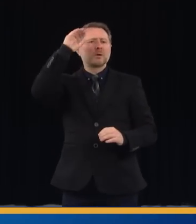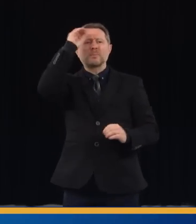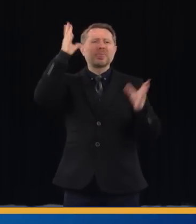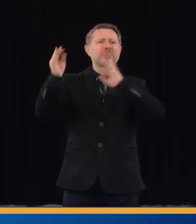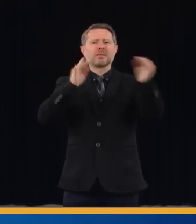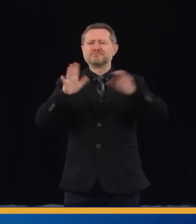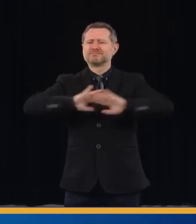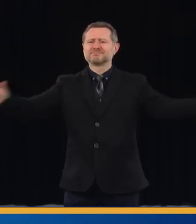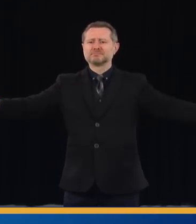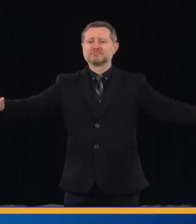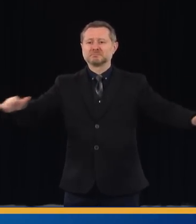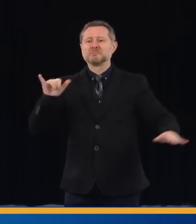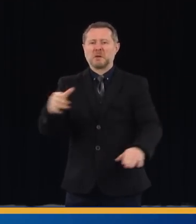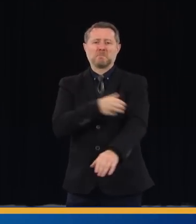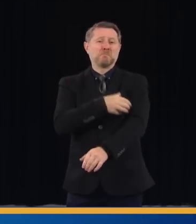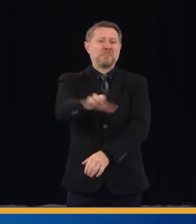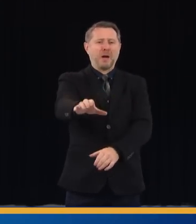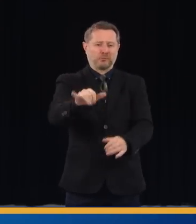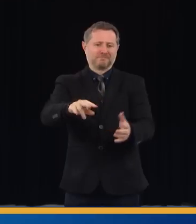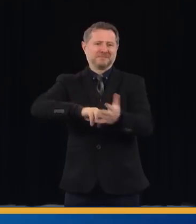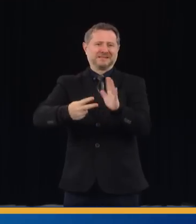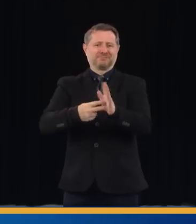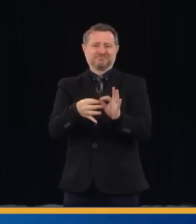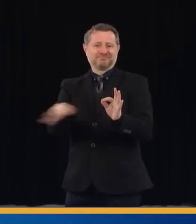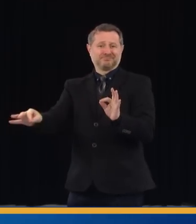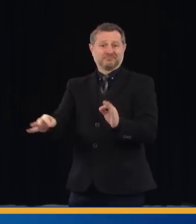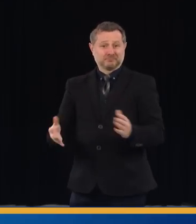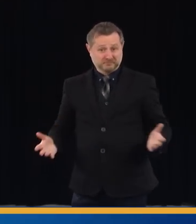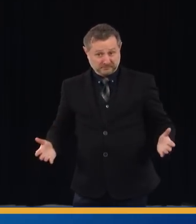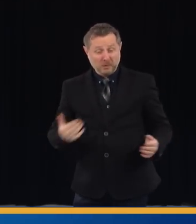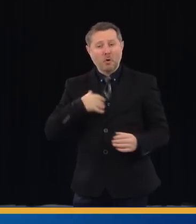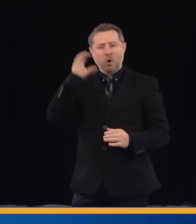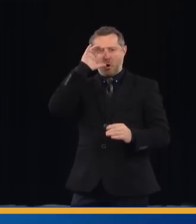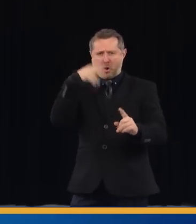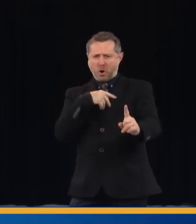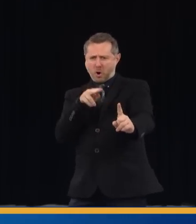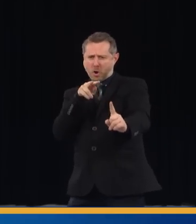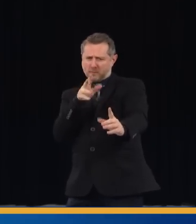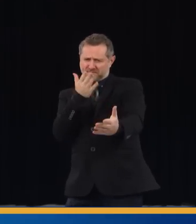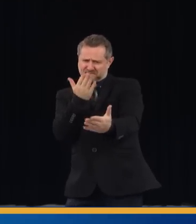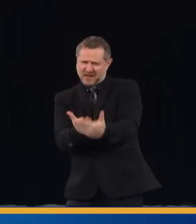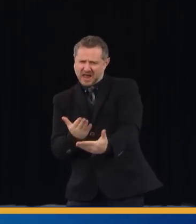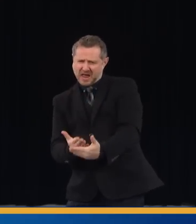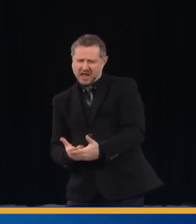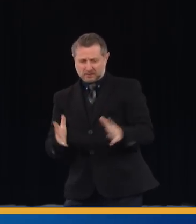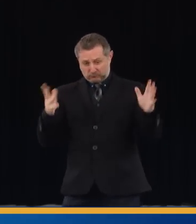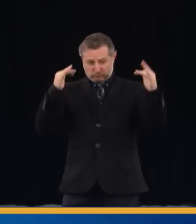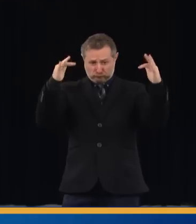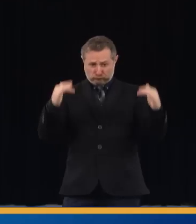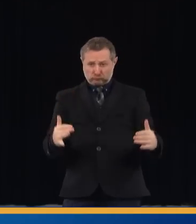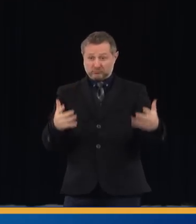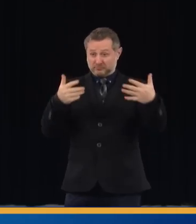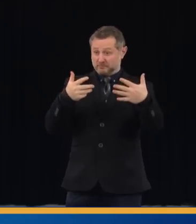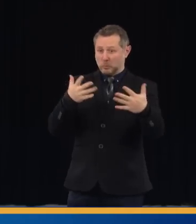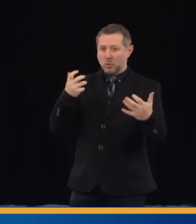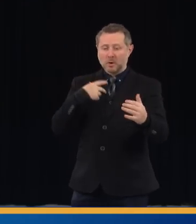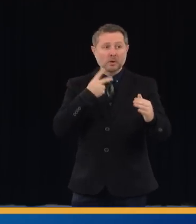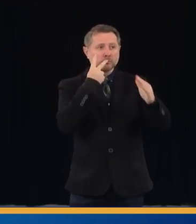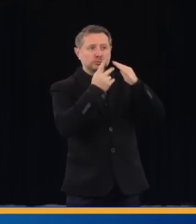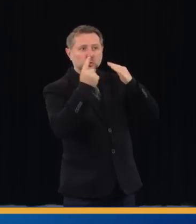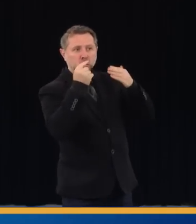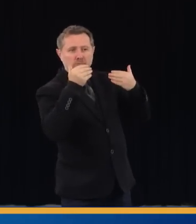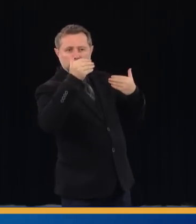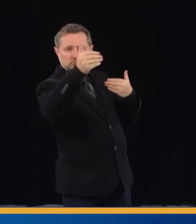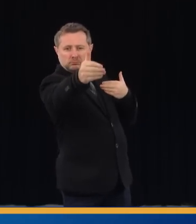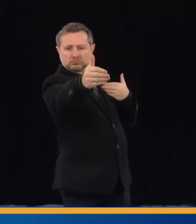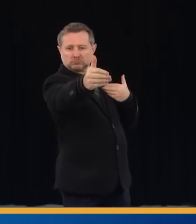that. We look for the facts to projection models. That's how